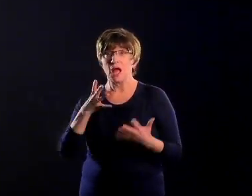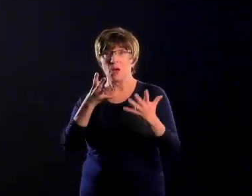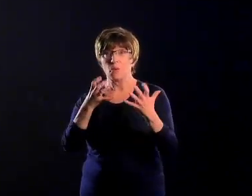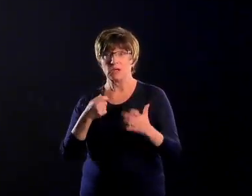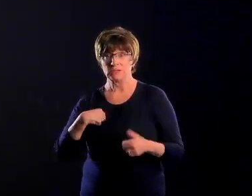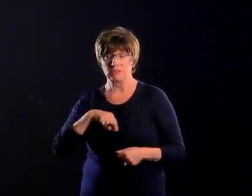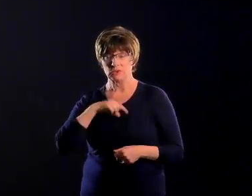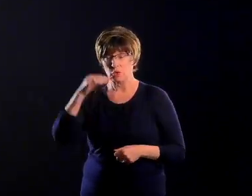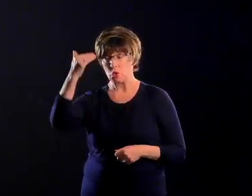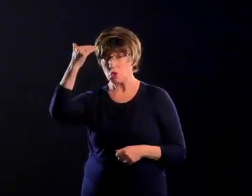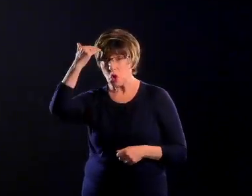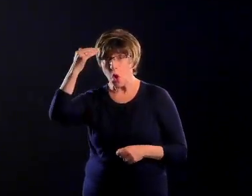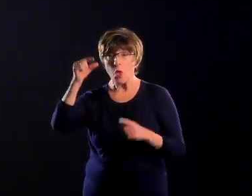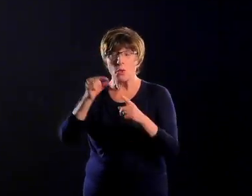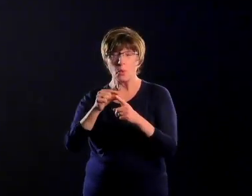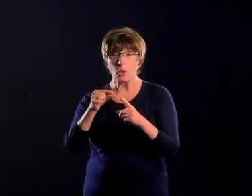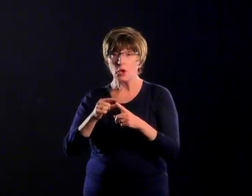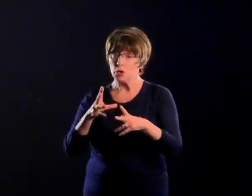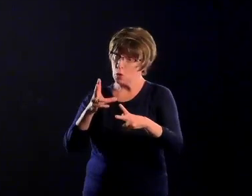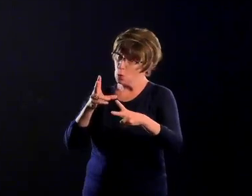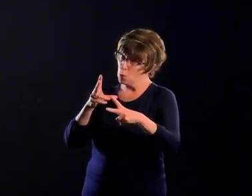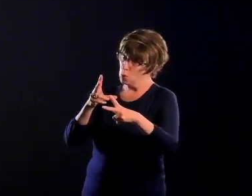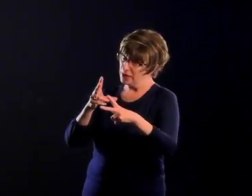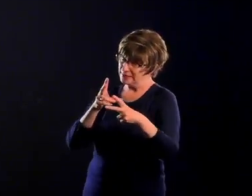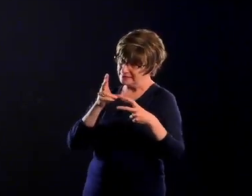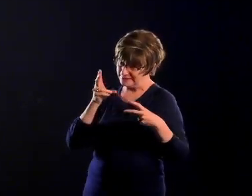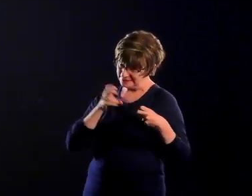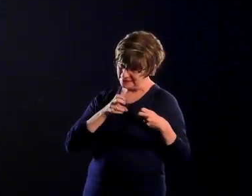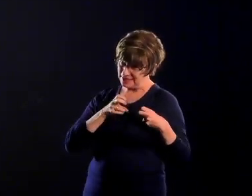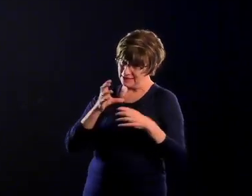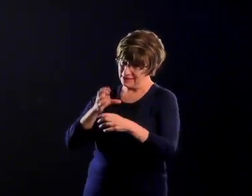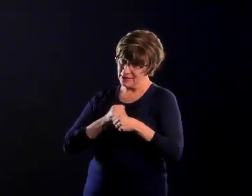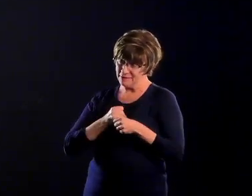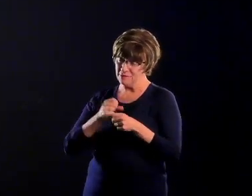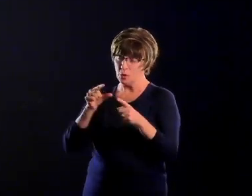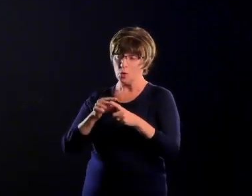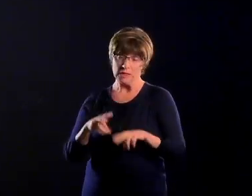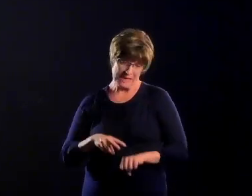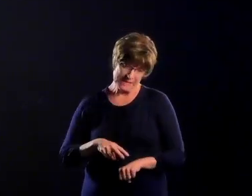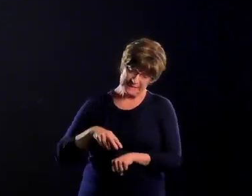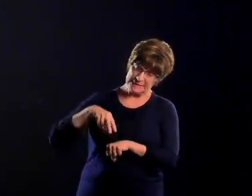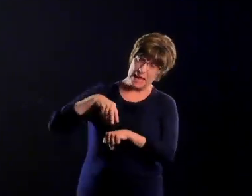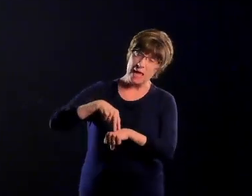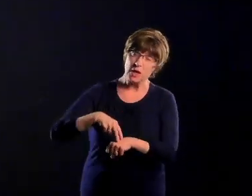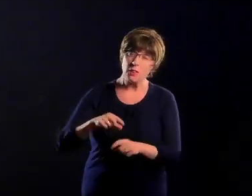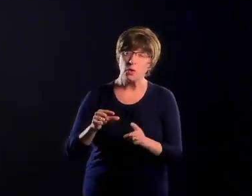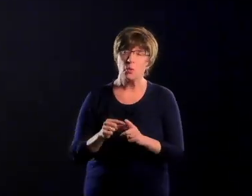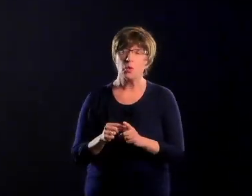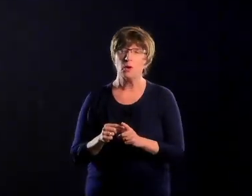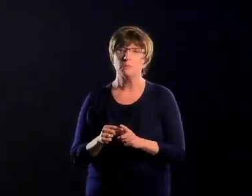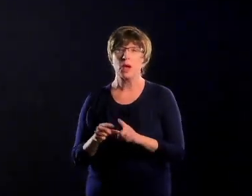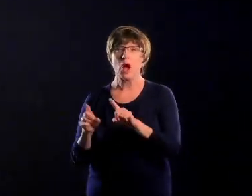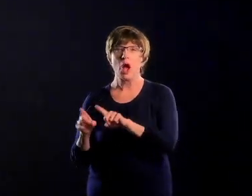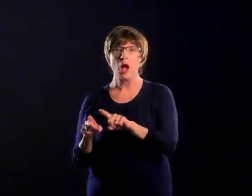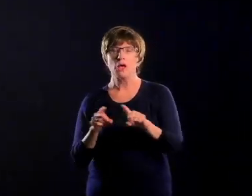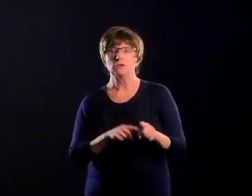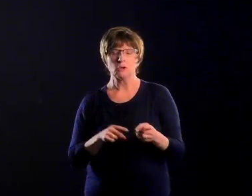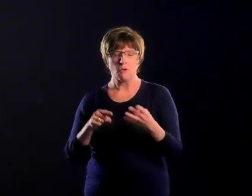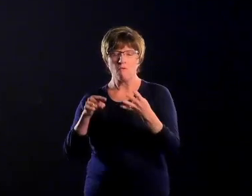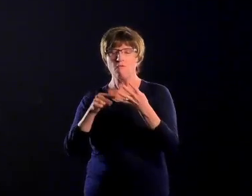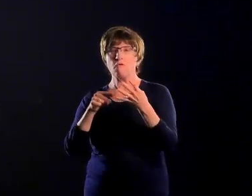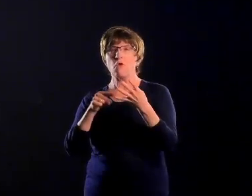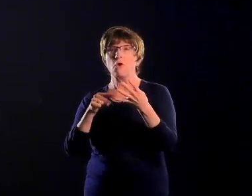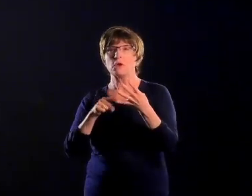Word. He wants us to receive the Word. He wants us to stand upon the Word. But also, fourth and final, he wants us